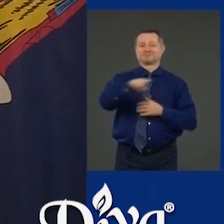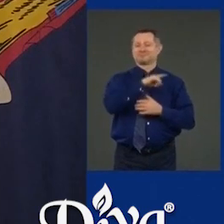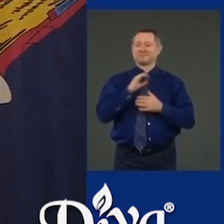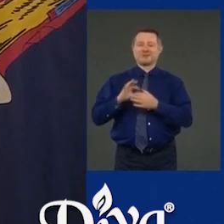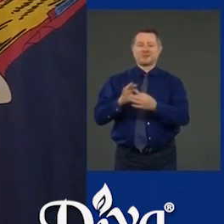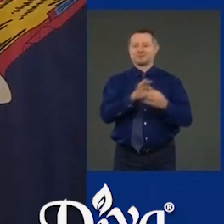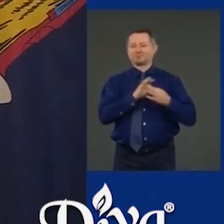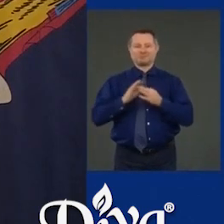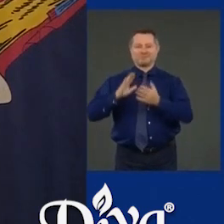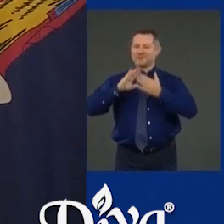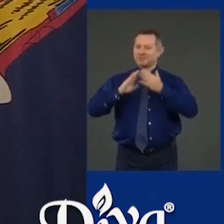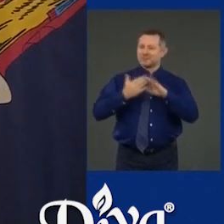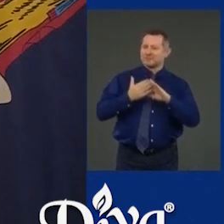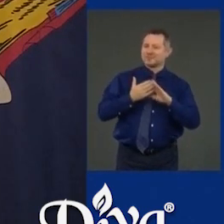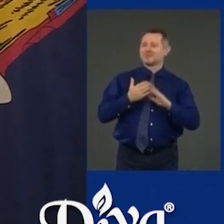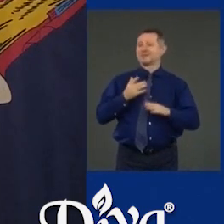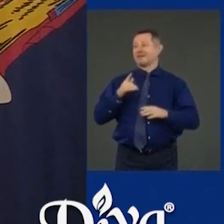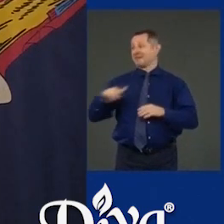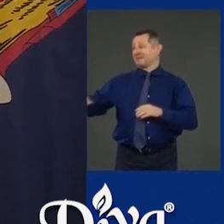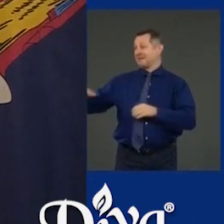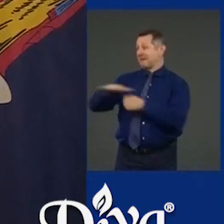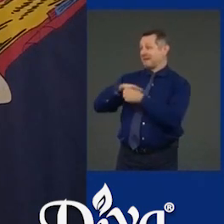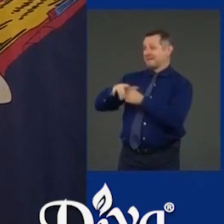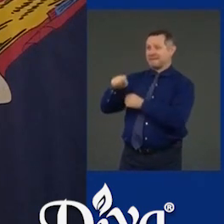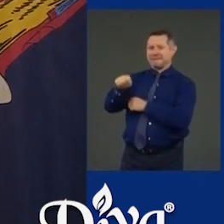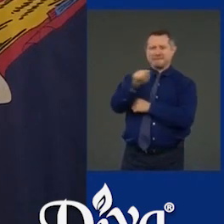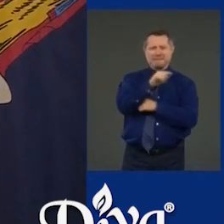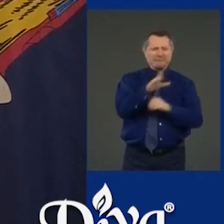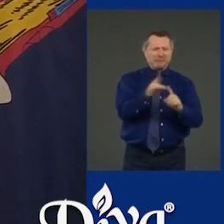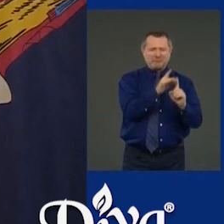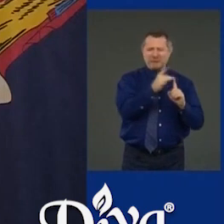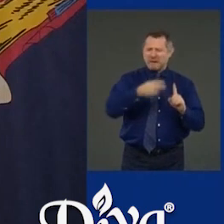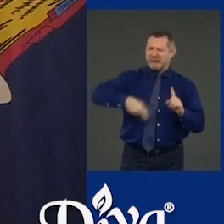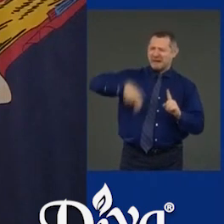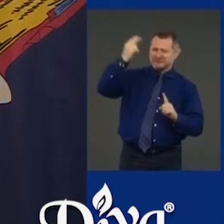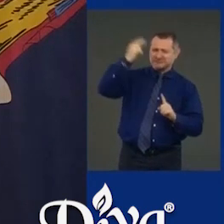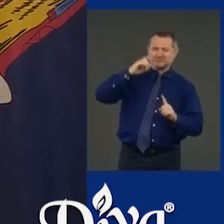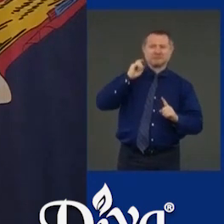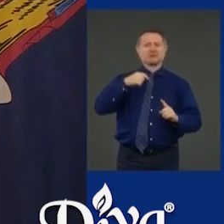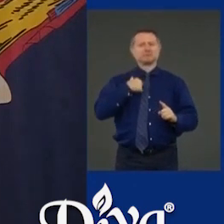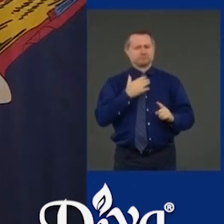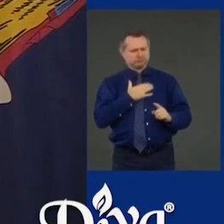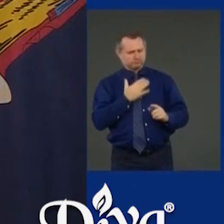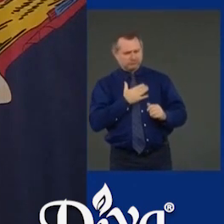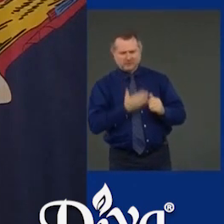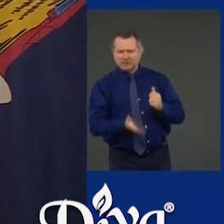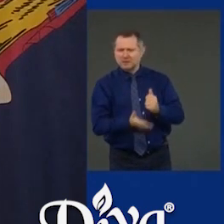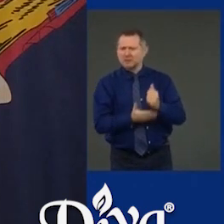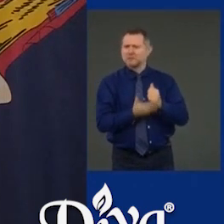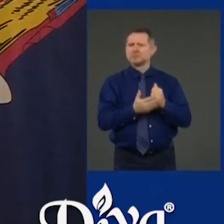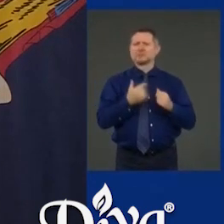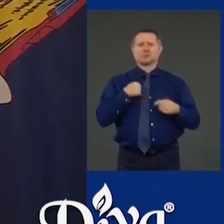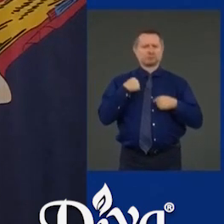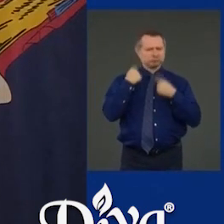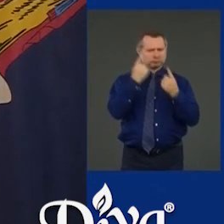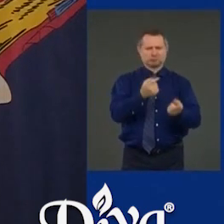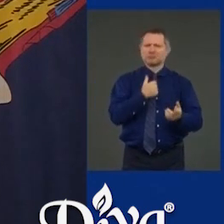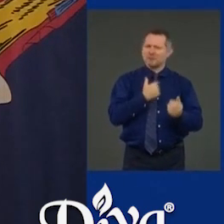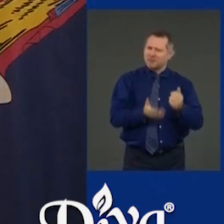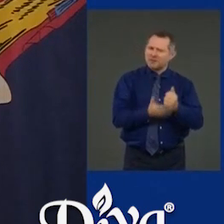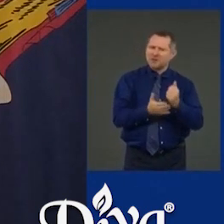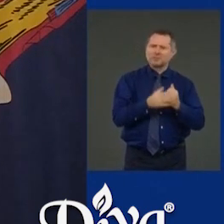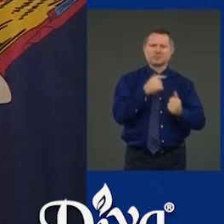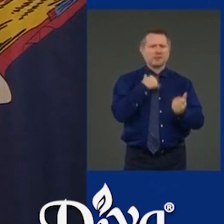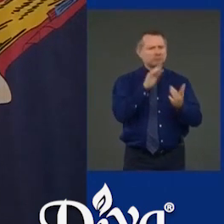high infection rate, we understand that, and we'll help you any way we can. And we've been helpful in reaching out to every state